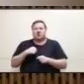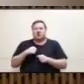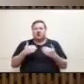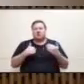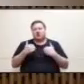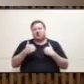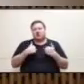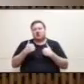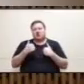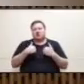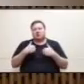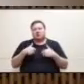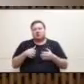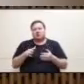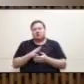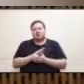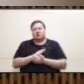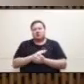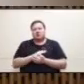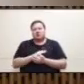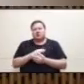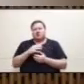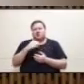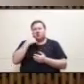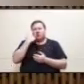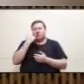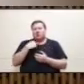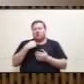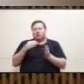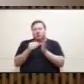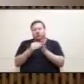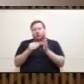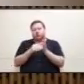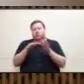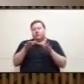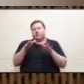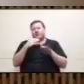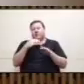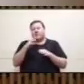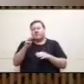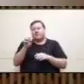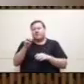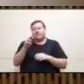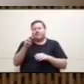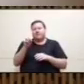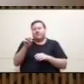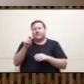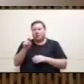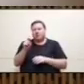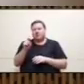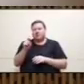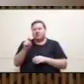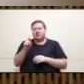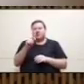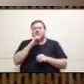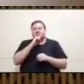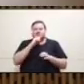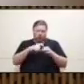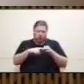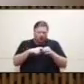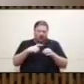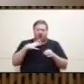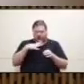administration, meaning that we want to appoint people based on merits. We are promoting meritocracy. But under the LRA,